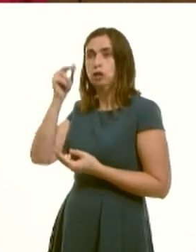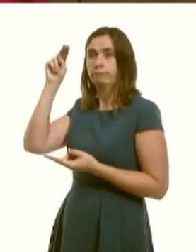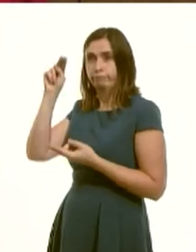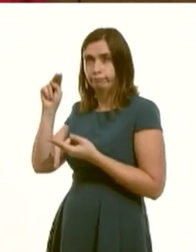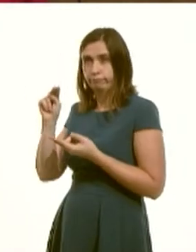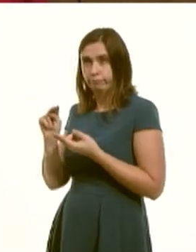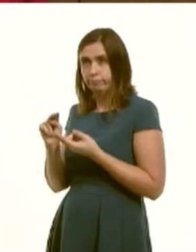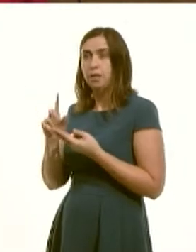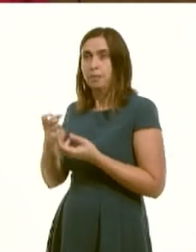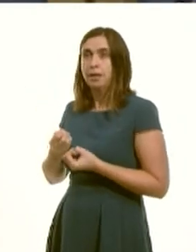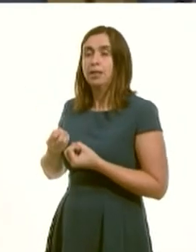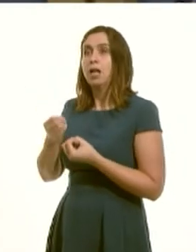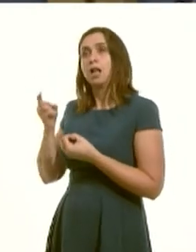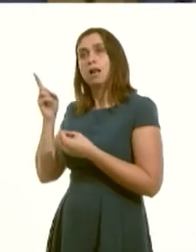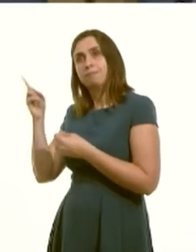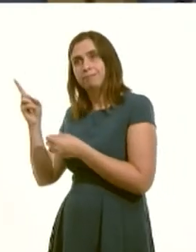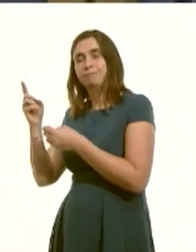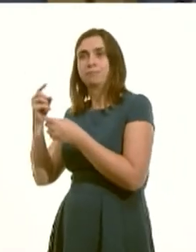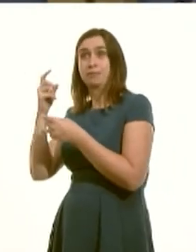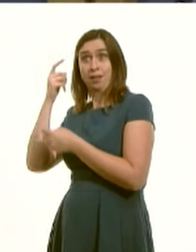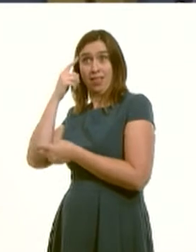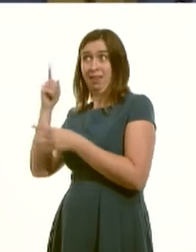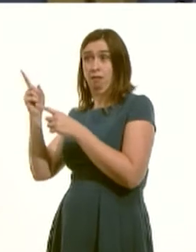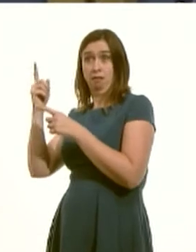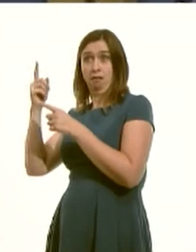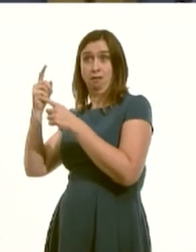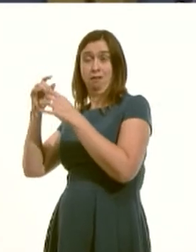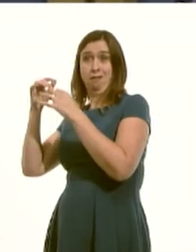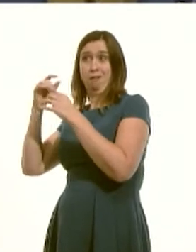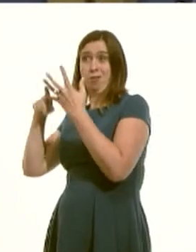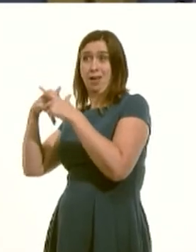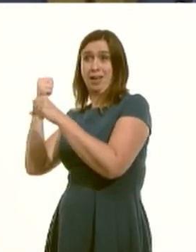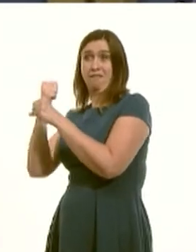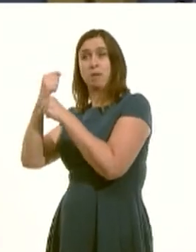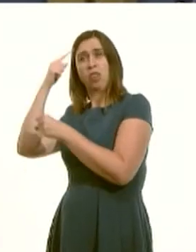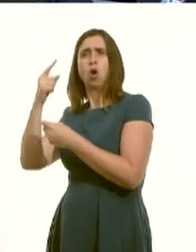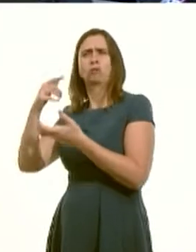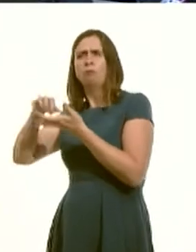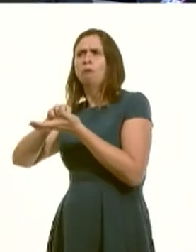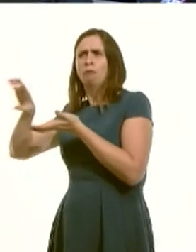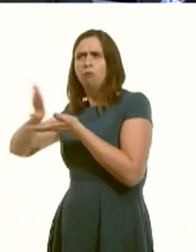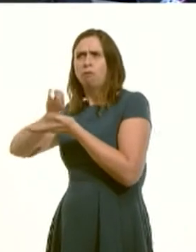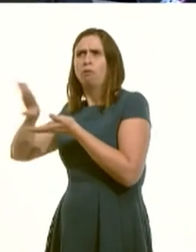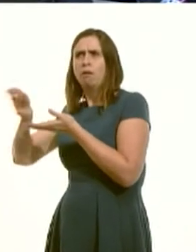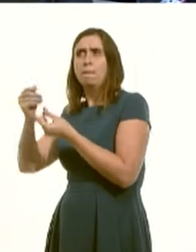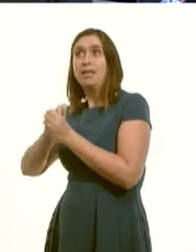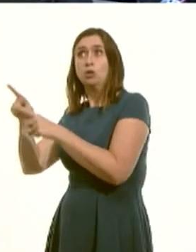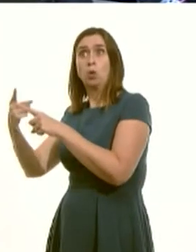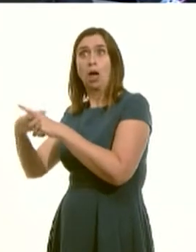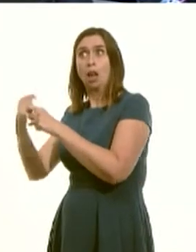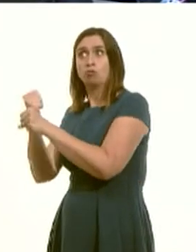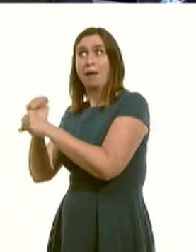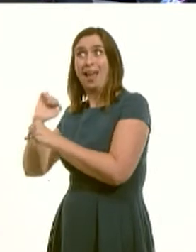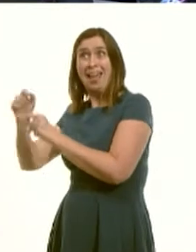from the tolls would be spent on roads in England. As the Member can imagine, this was not something that found favour with us as a government. It's important that the money that those